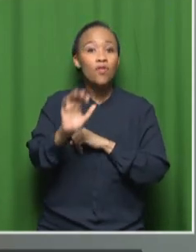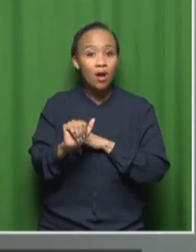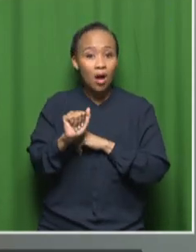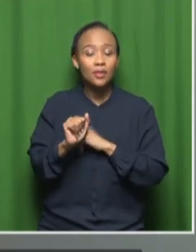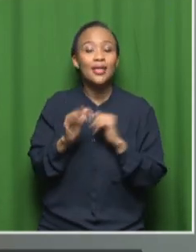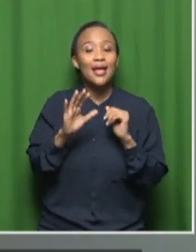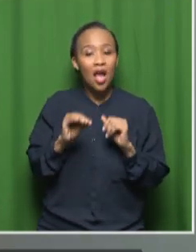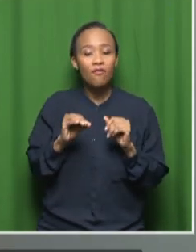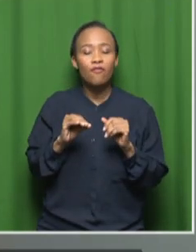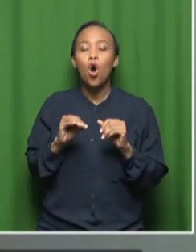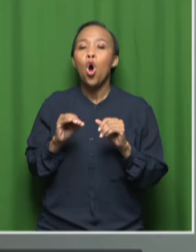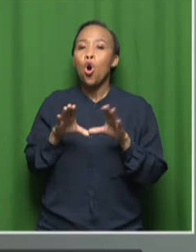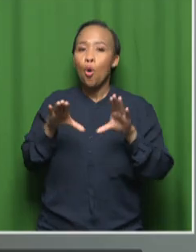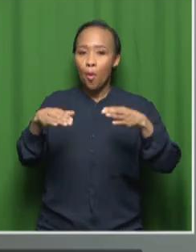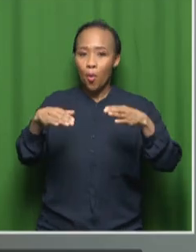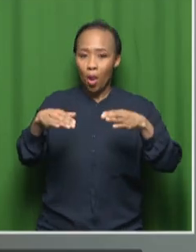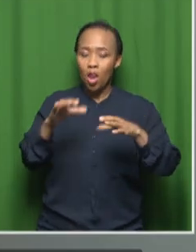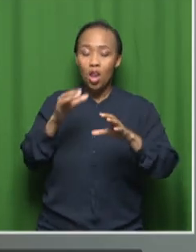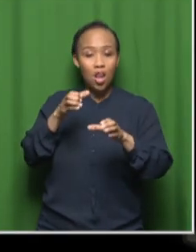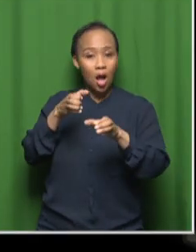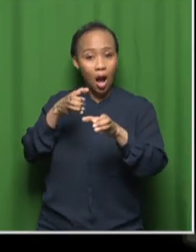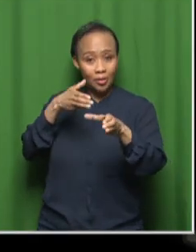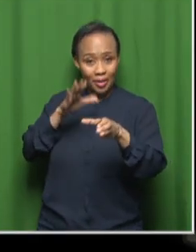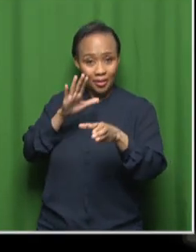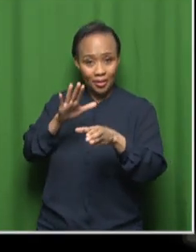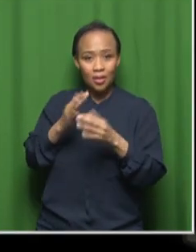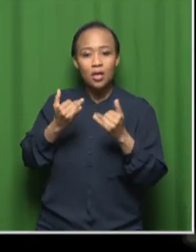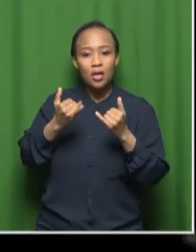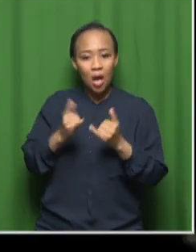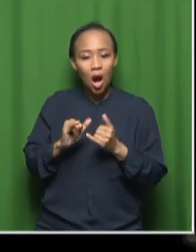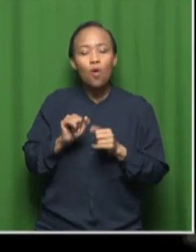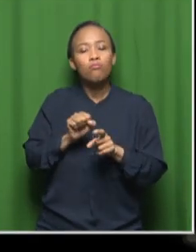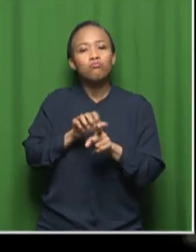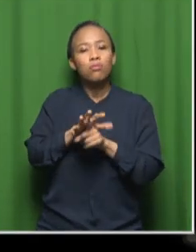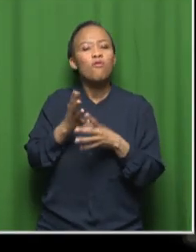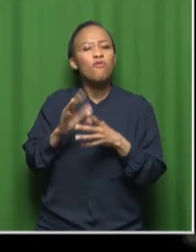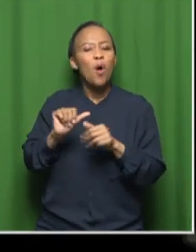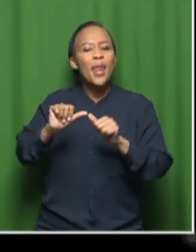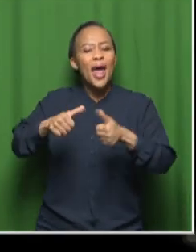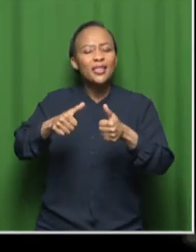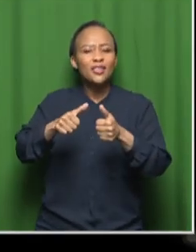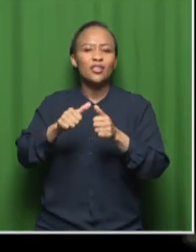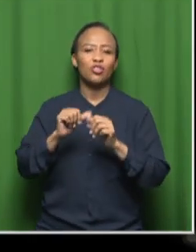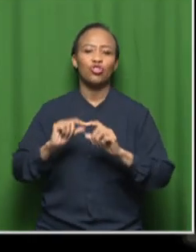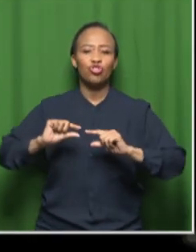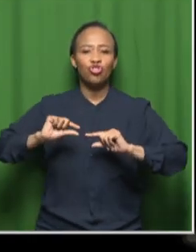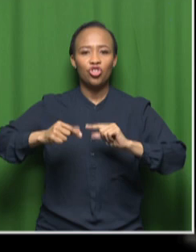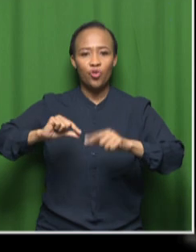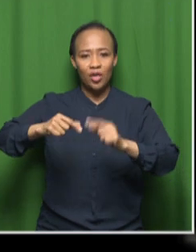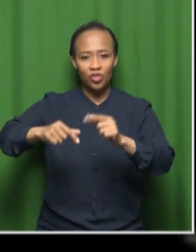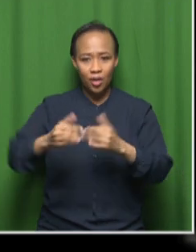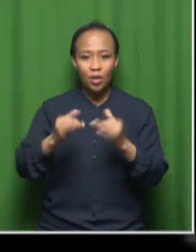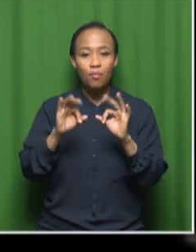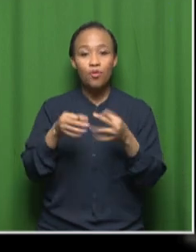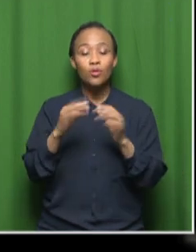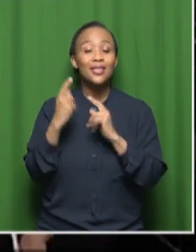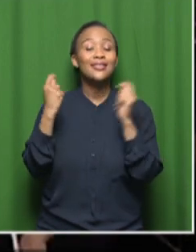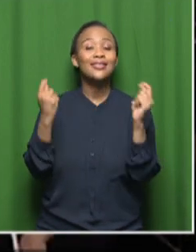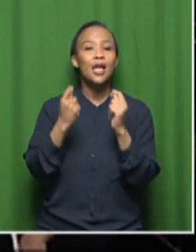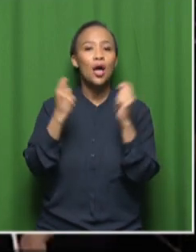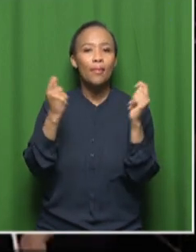of music that have characterized the nation's artistic expression for generations. In addition to this musical celebration, the event will mark the launch of